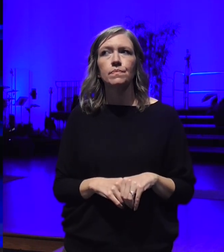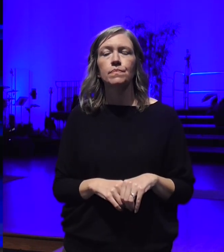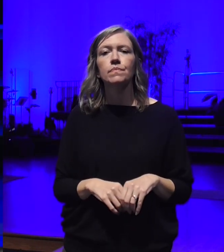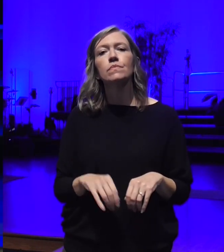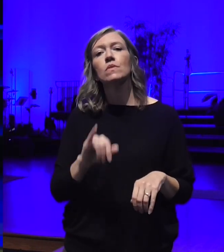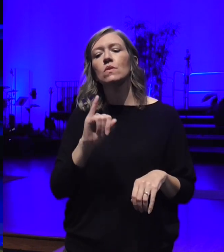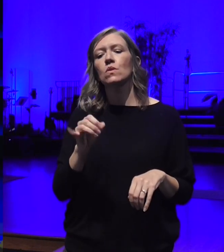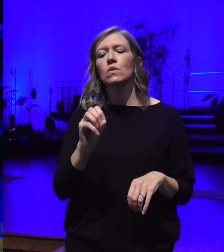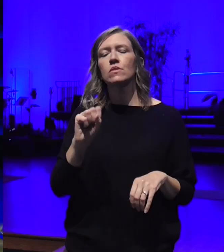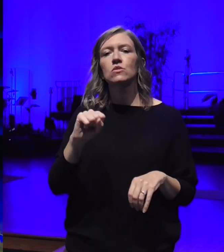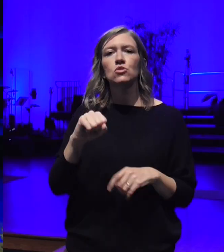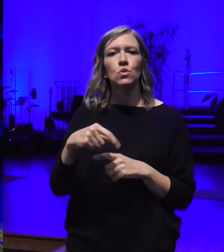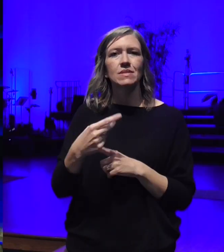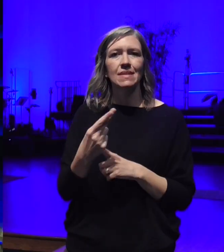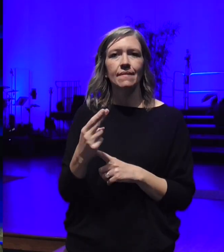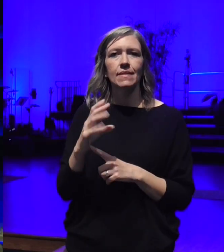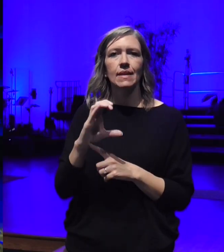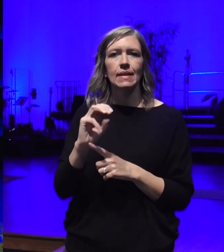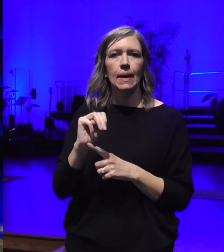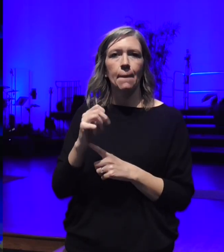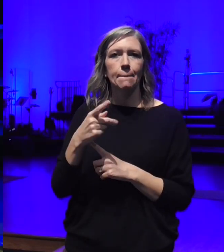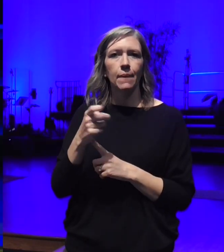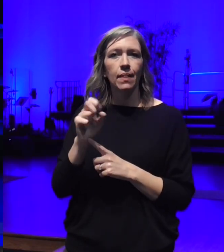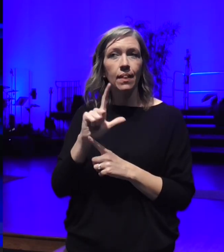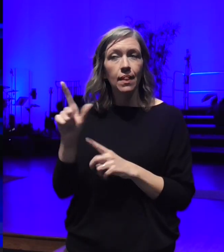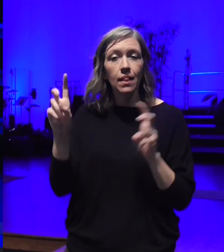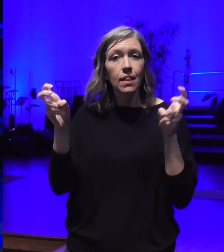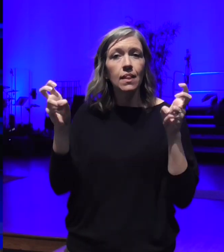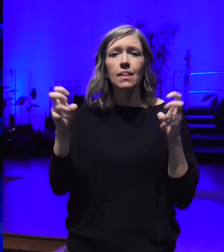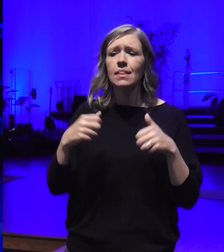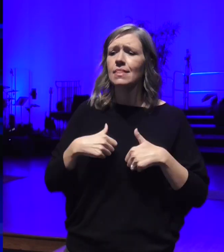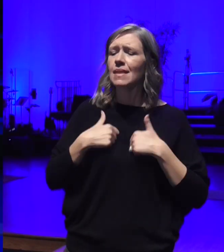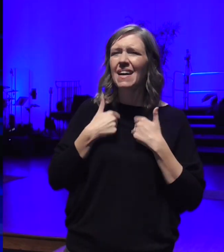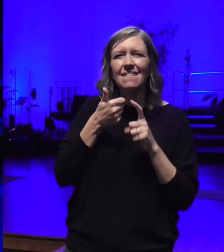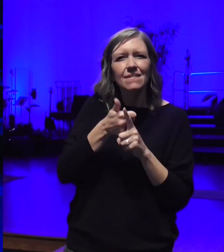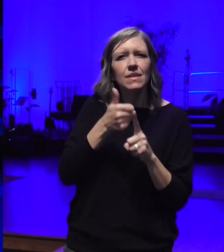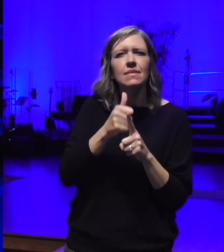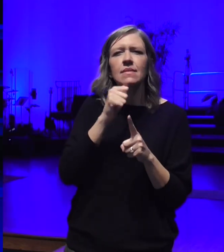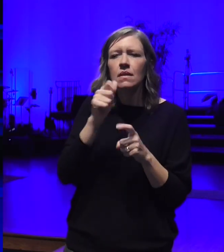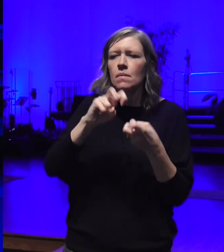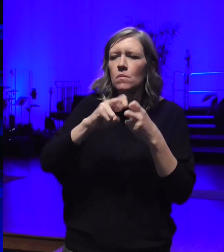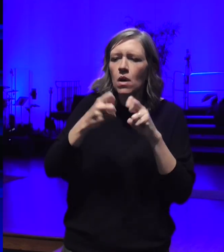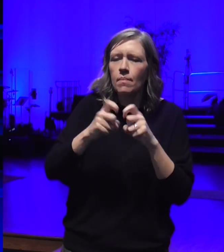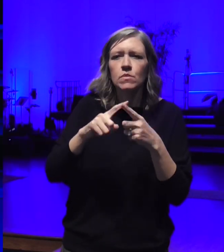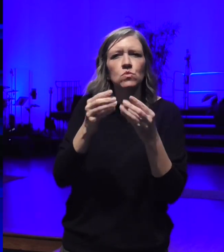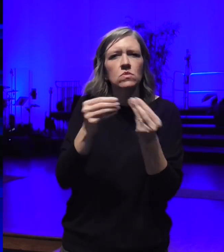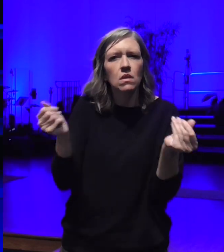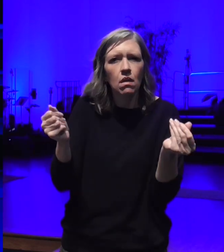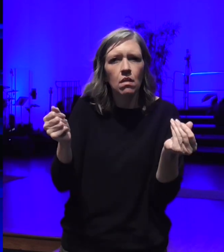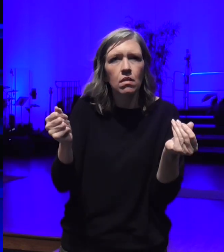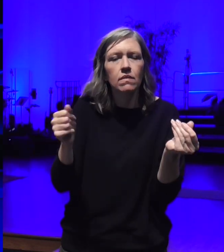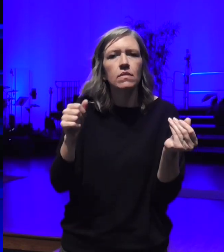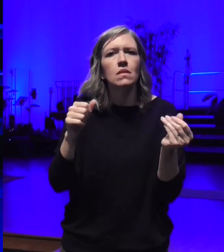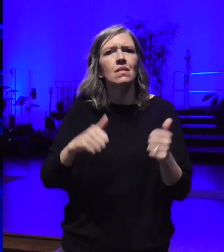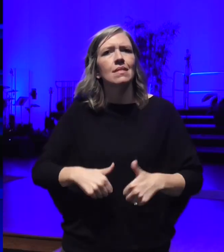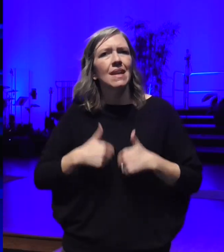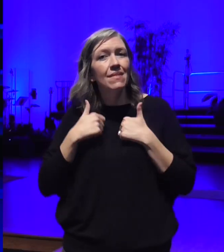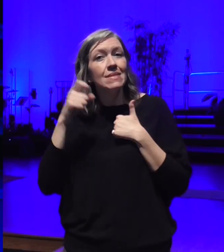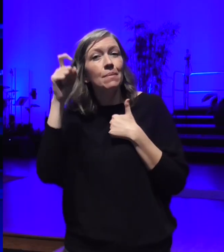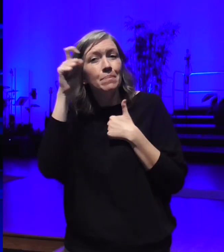Joseph Campbell said, life is not a problem to be solved. It is a mystery to be